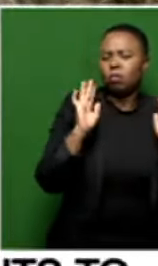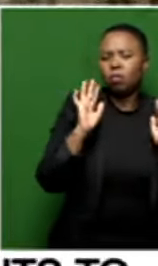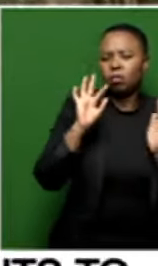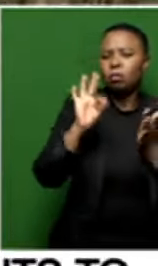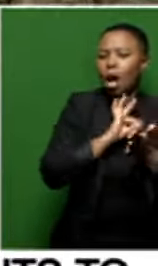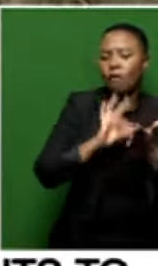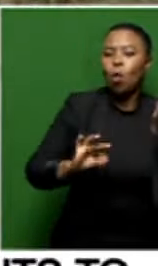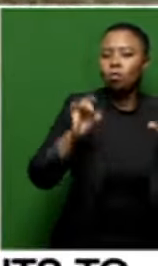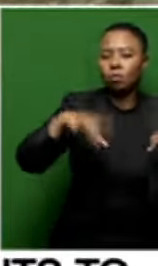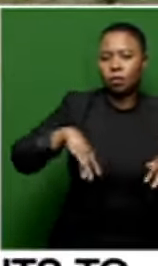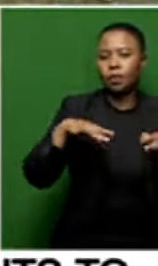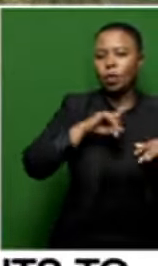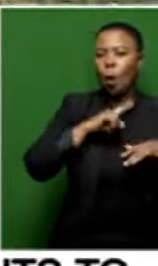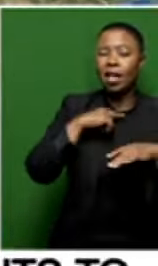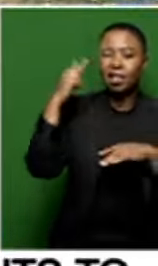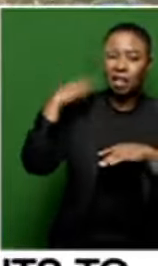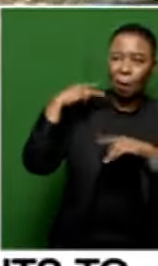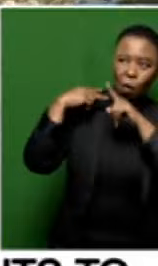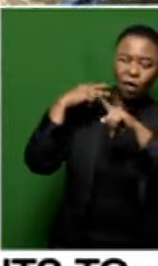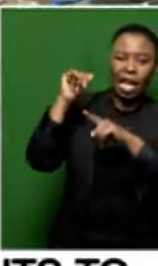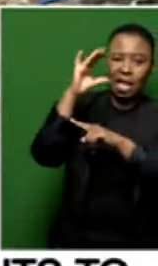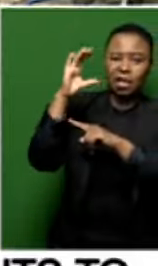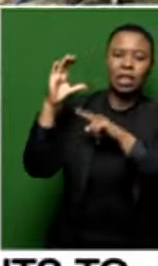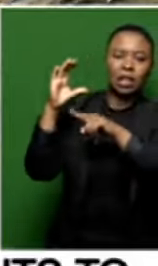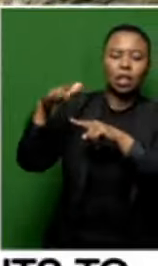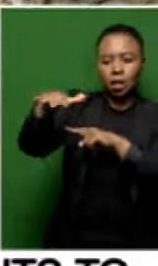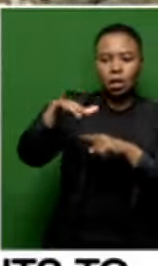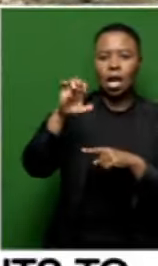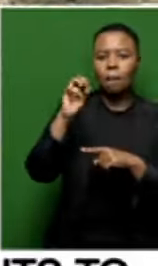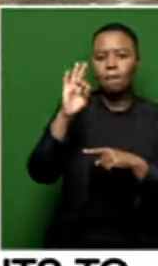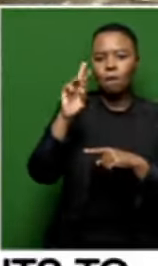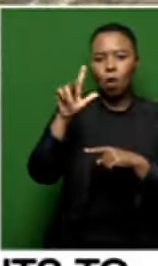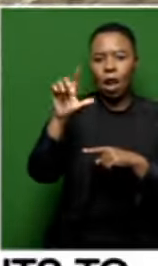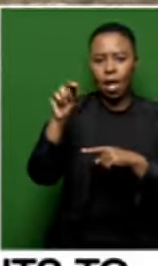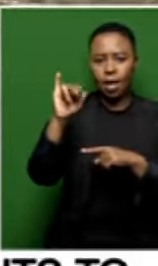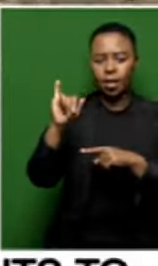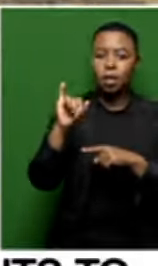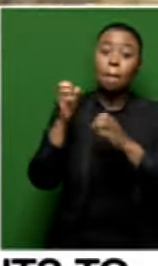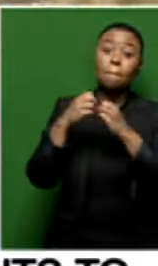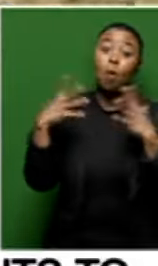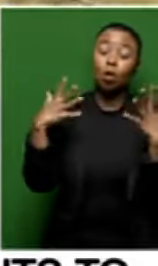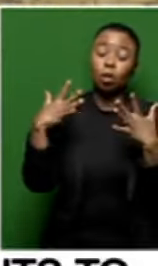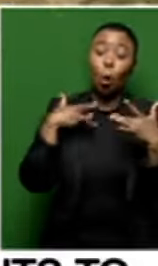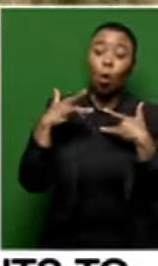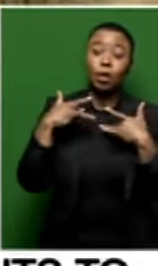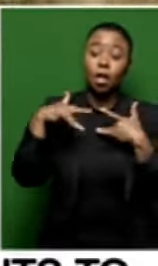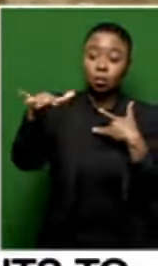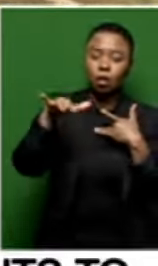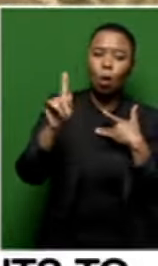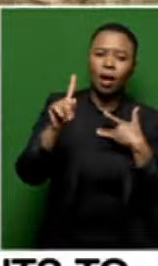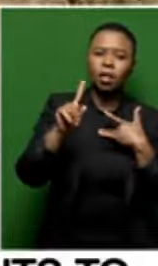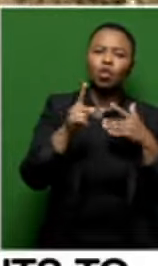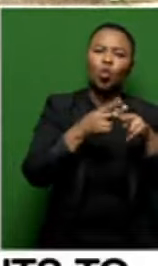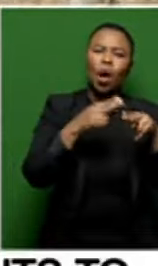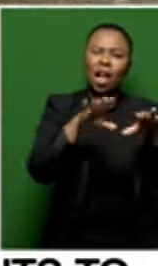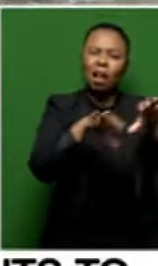numerous disappointments by the ANC-led government in Emfuleni. The main concern for residents, the sewage